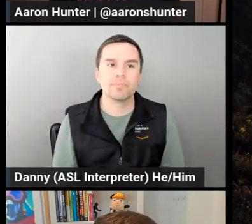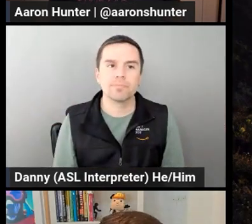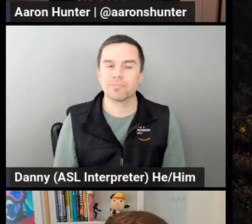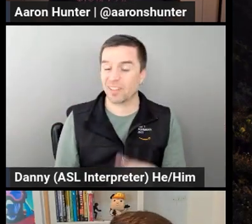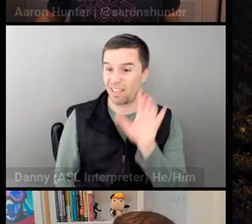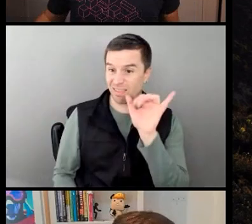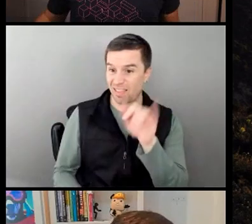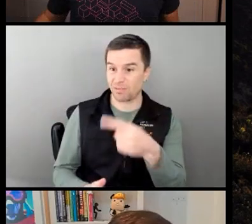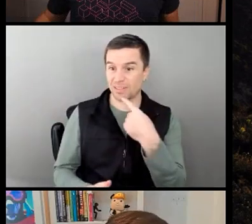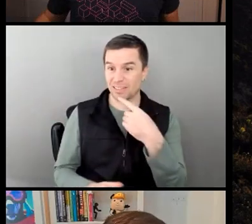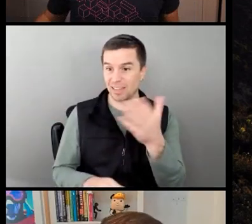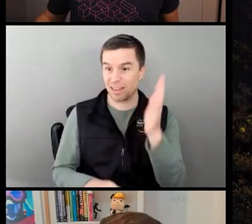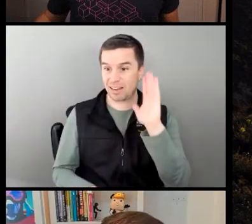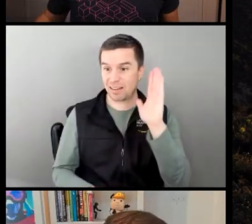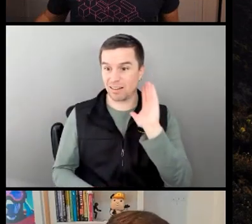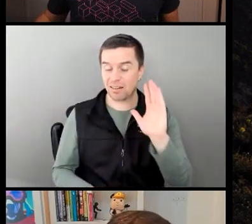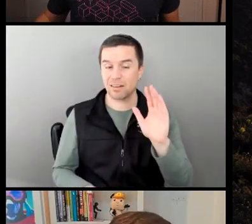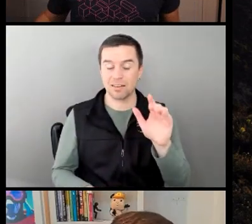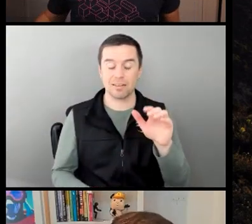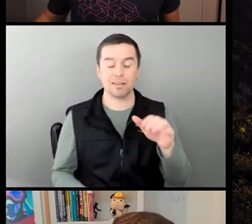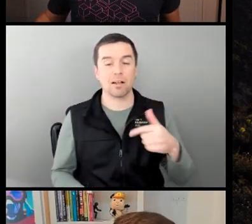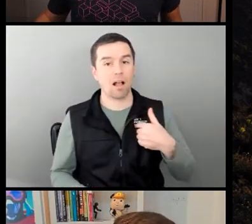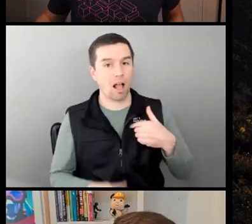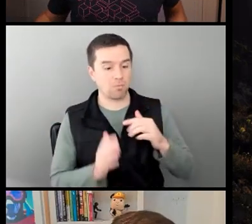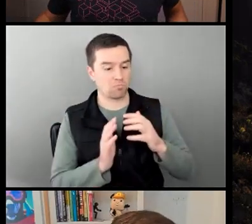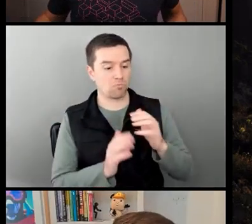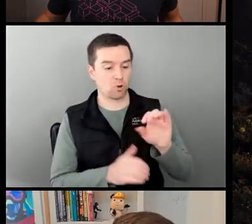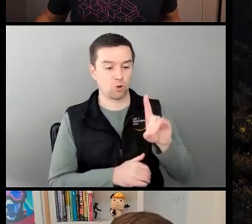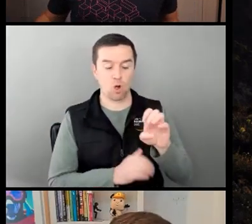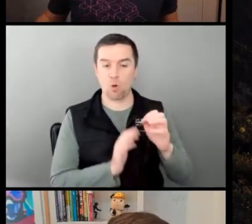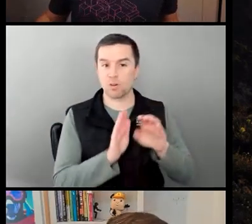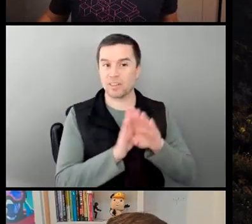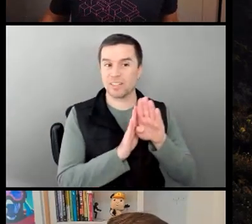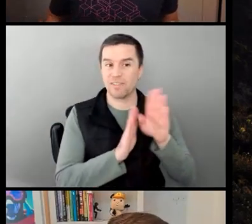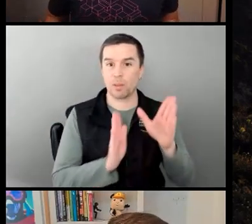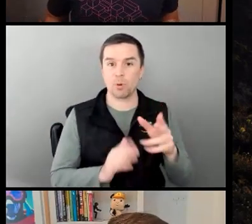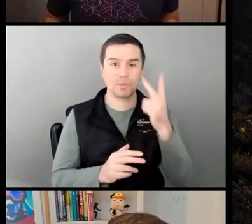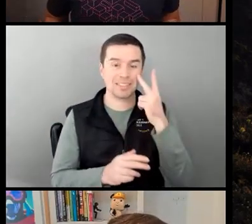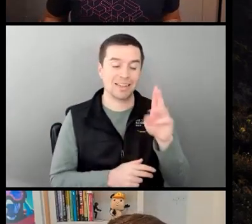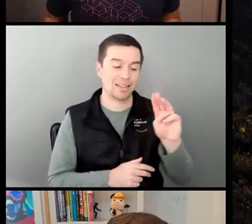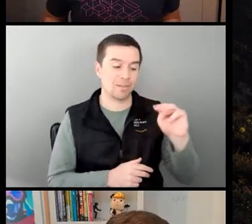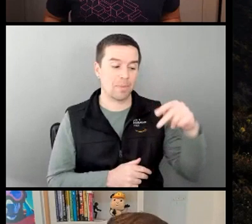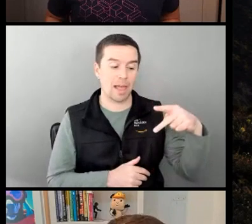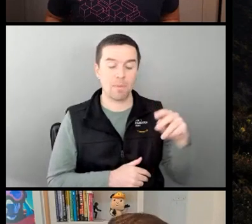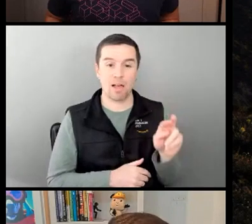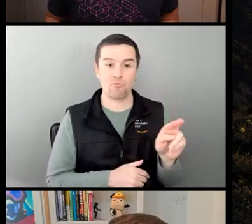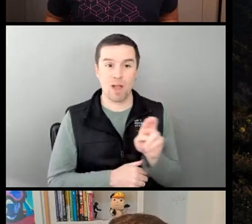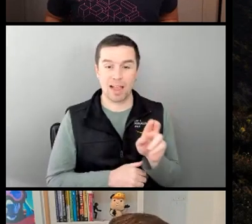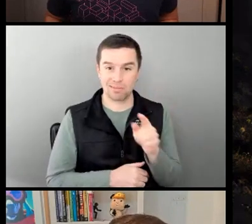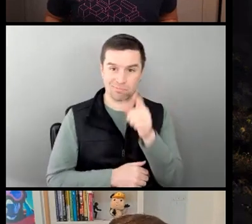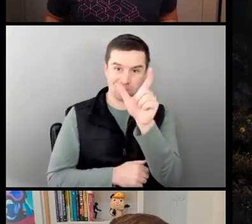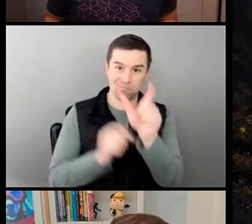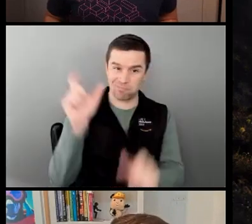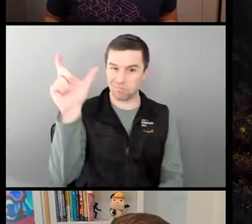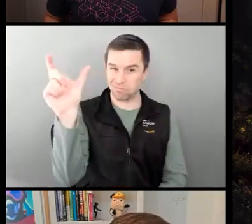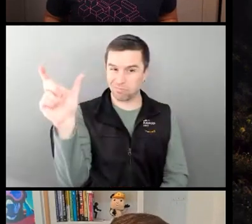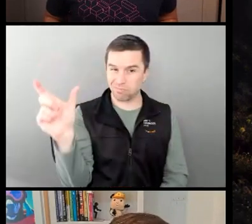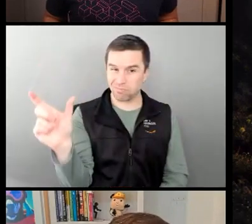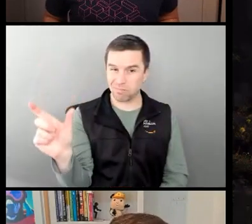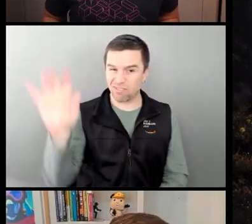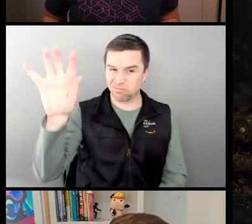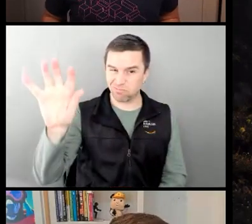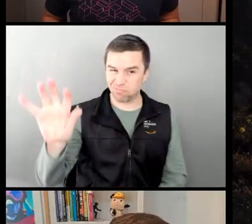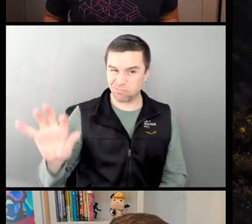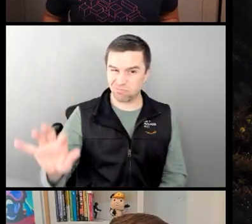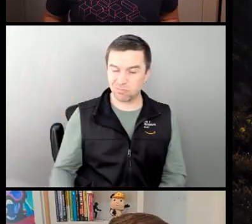I've gone back to VS Code, being ex-code developer. Right? I'm looking at that map on the right-hand side, right? Which, okay, it's giving me the structure of the file,